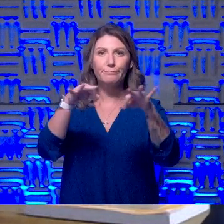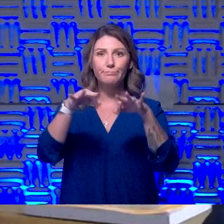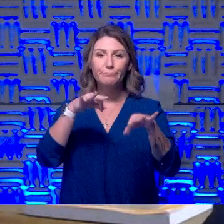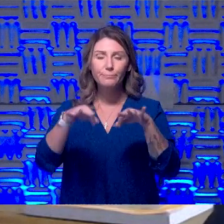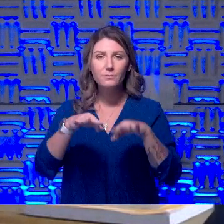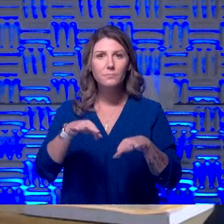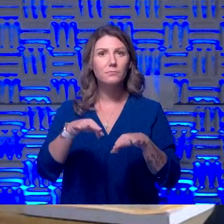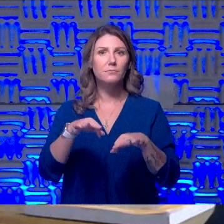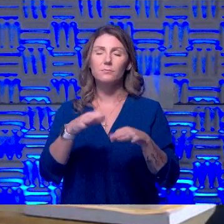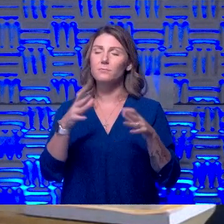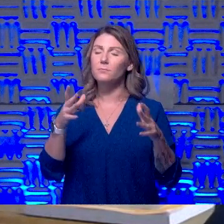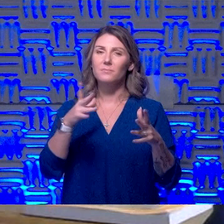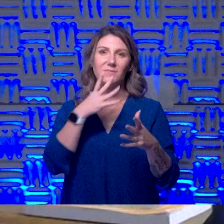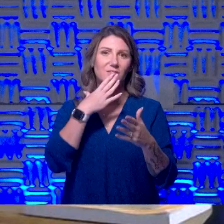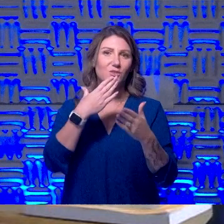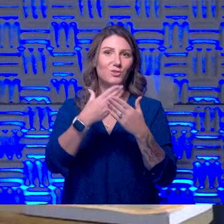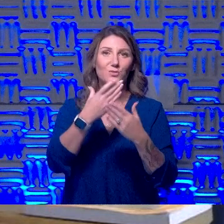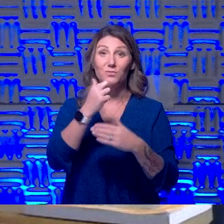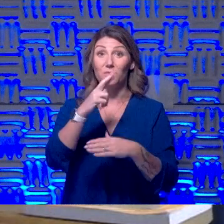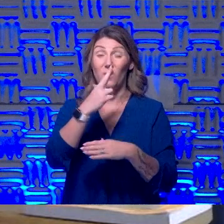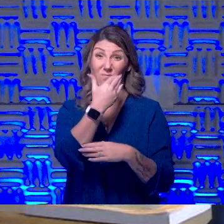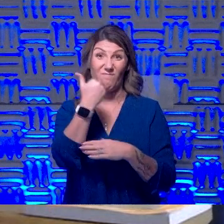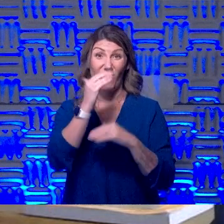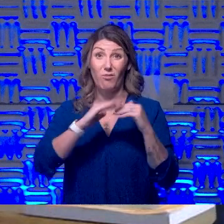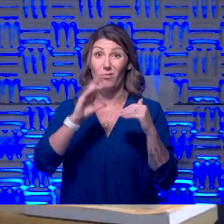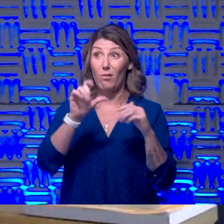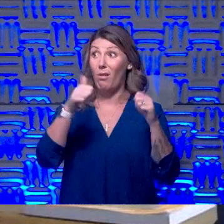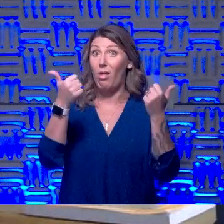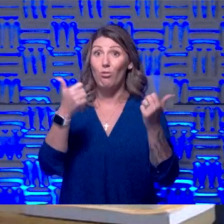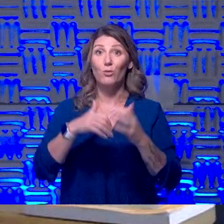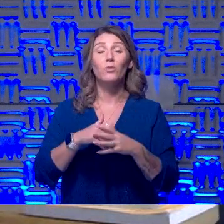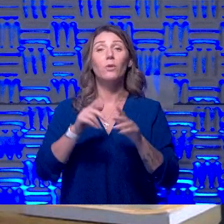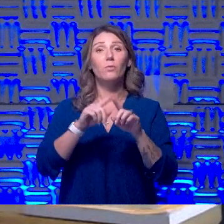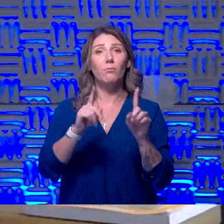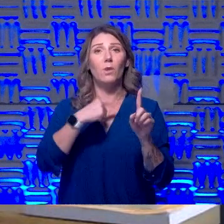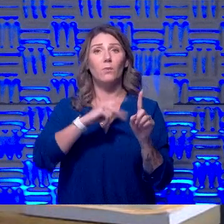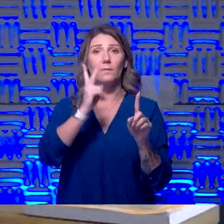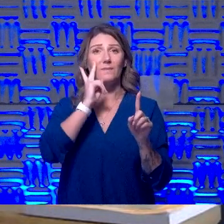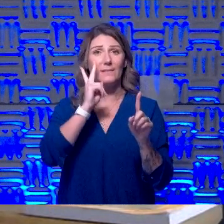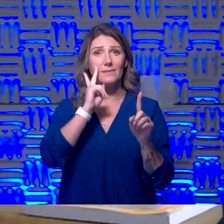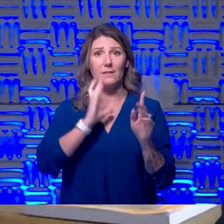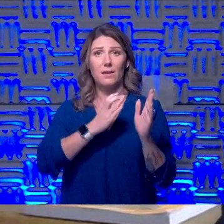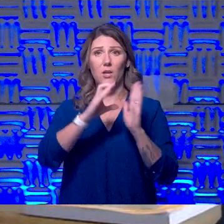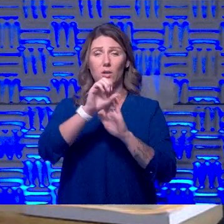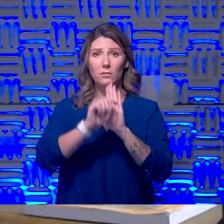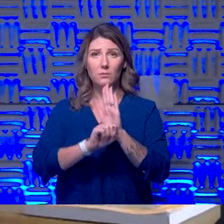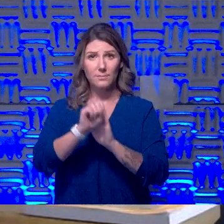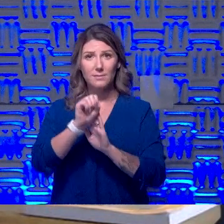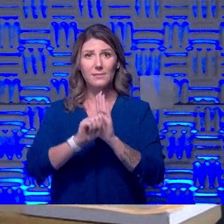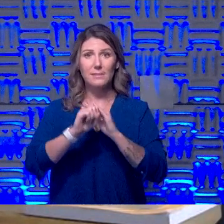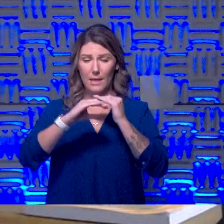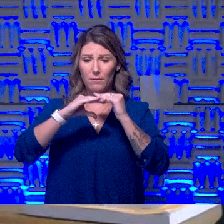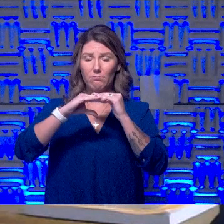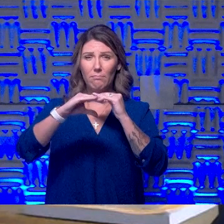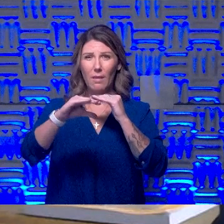are as good or better than anyone's. But we have seen in our state a bit of a leveling off.